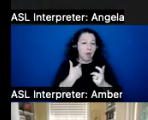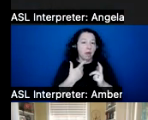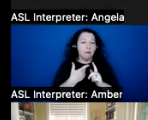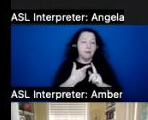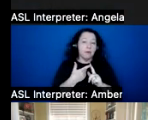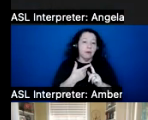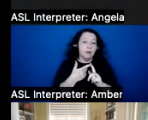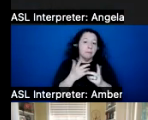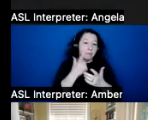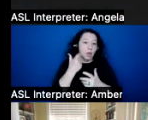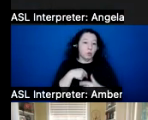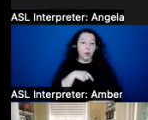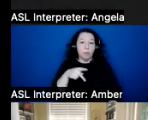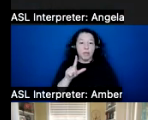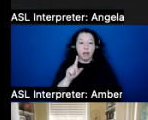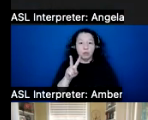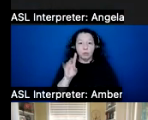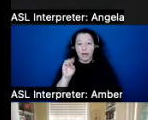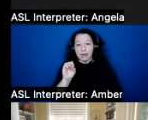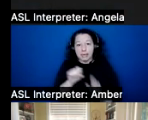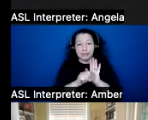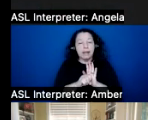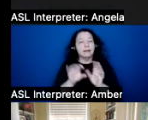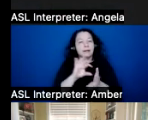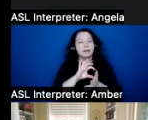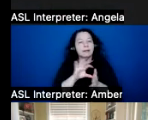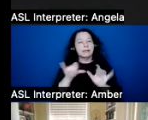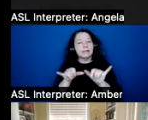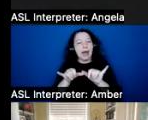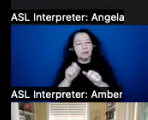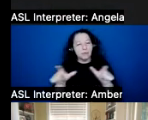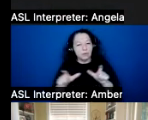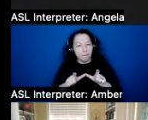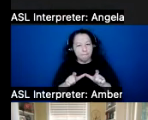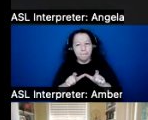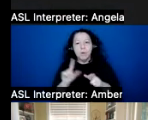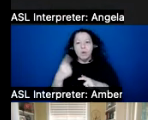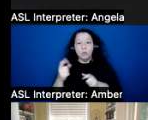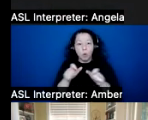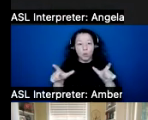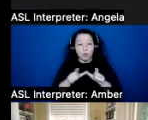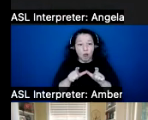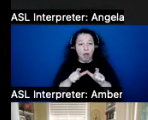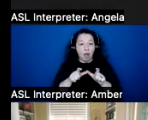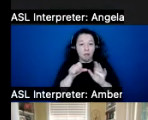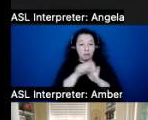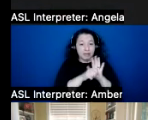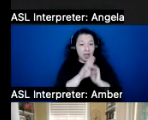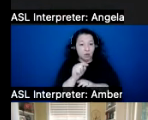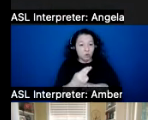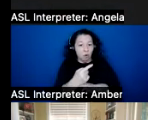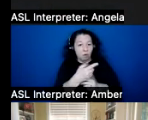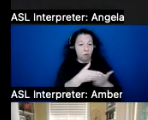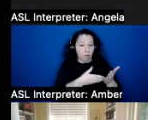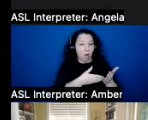the size of tribes. So the only tribe in Utah, or even, you know, part of Utah,